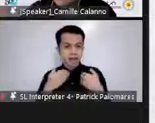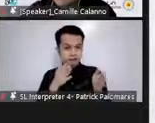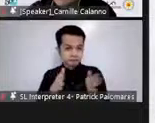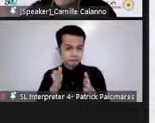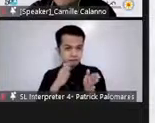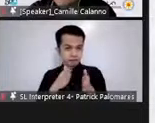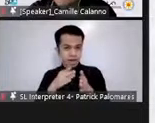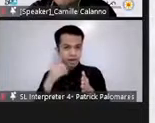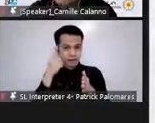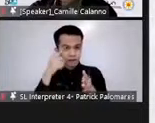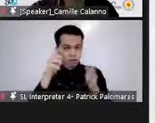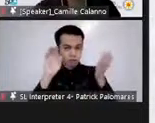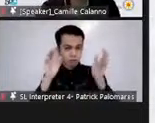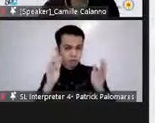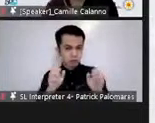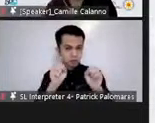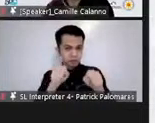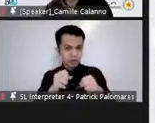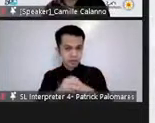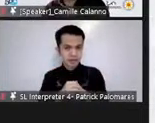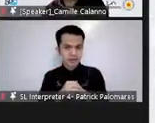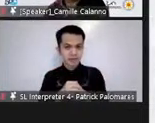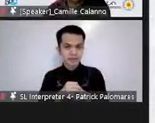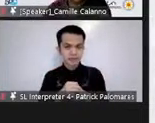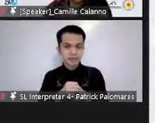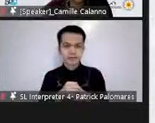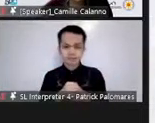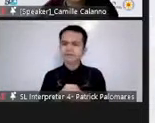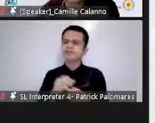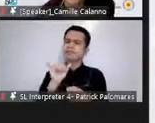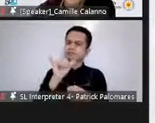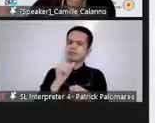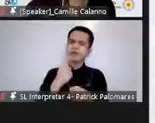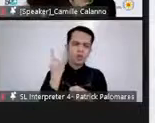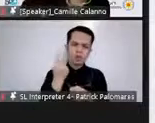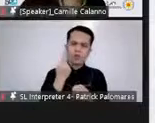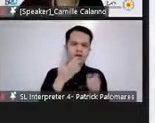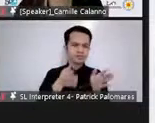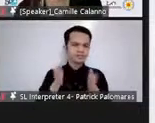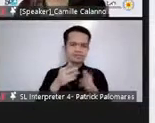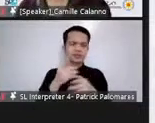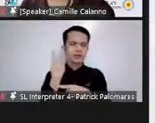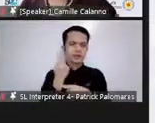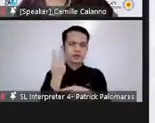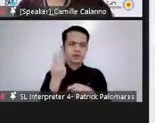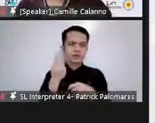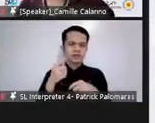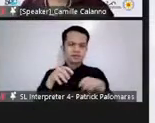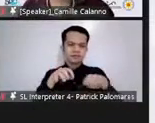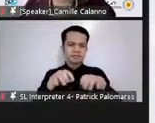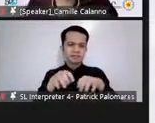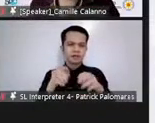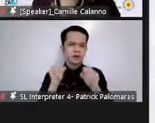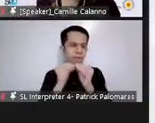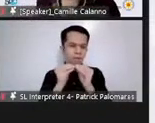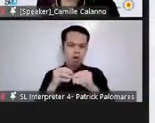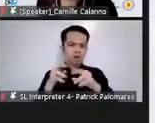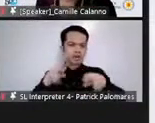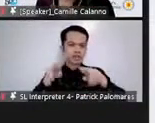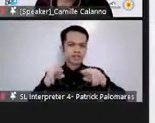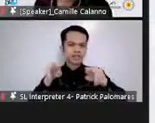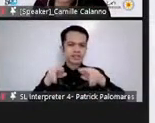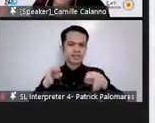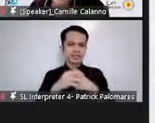to compare such? Yes, there are always plans to, to do more research.